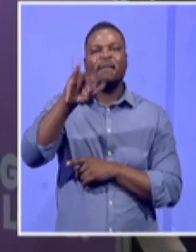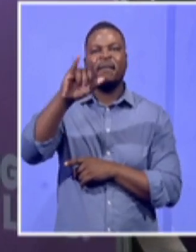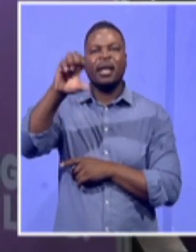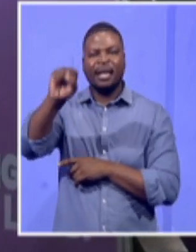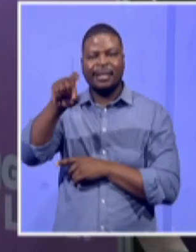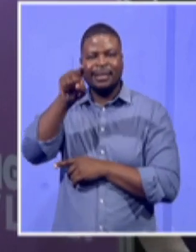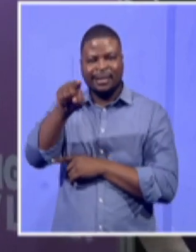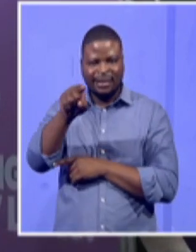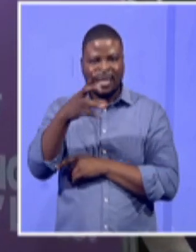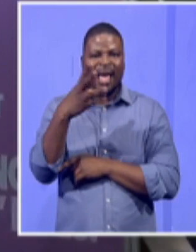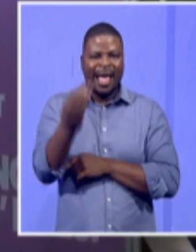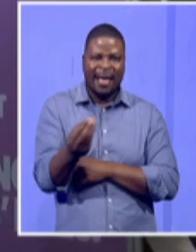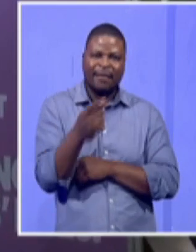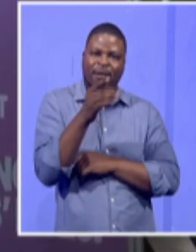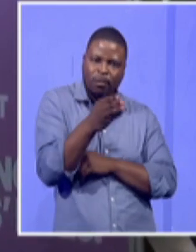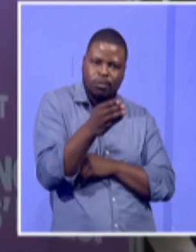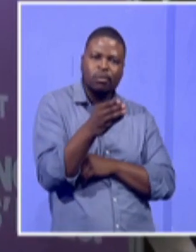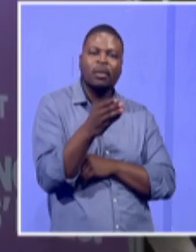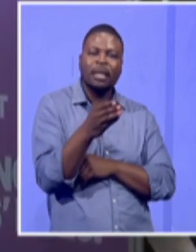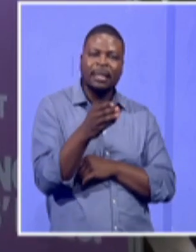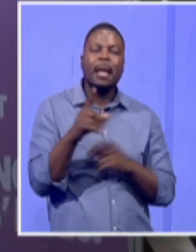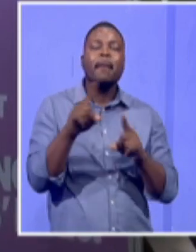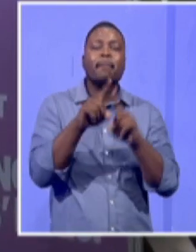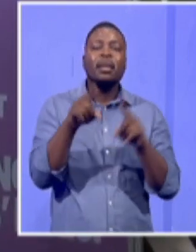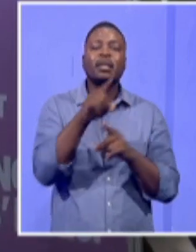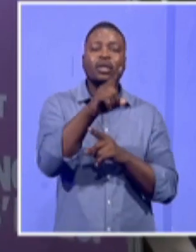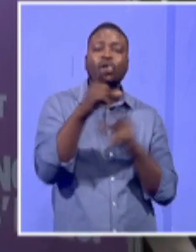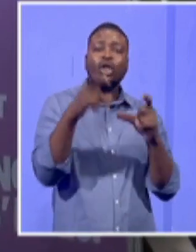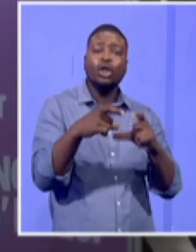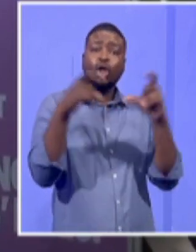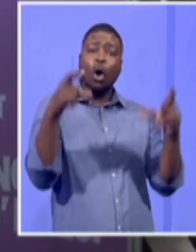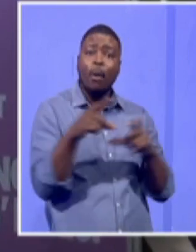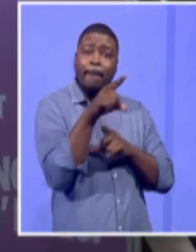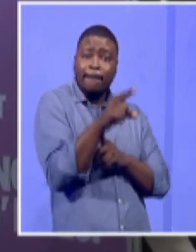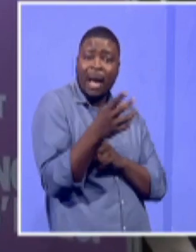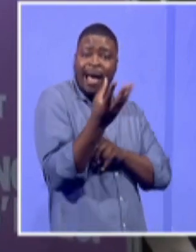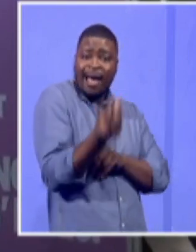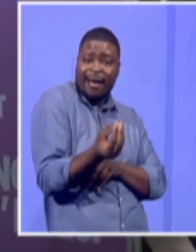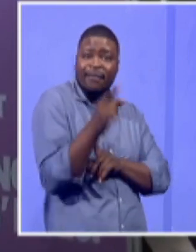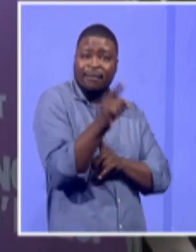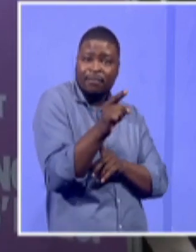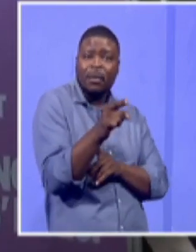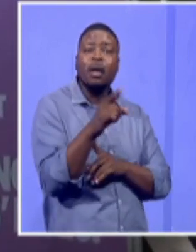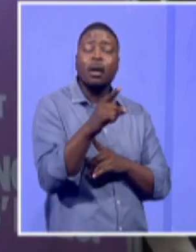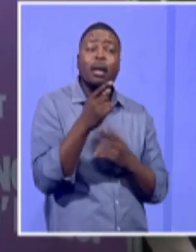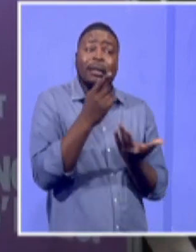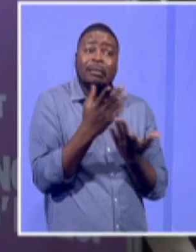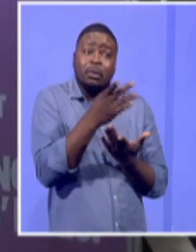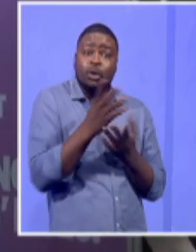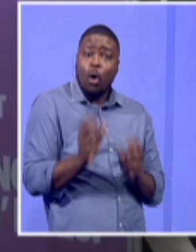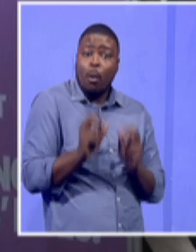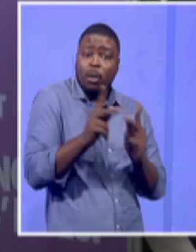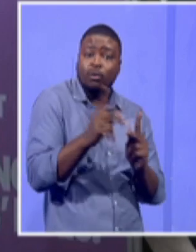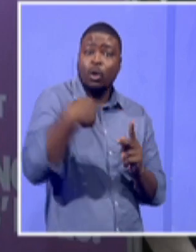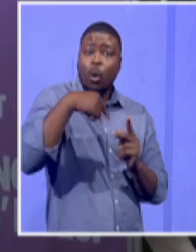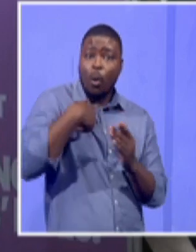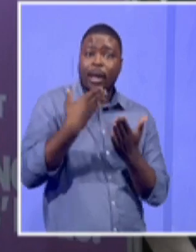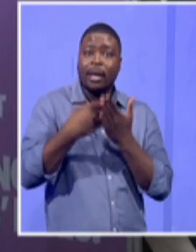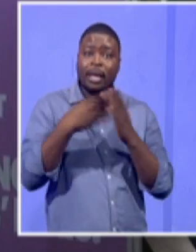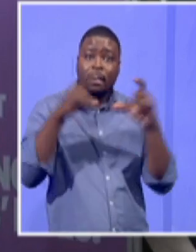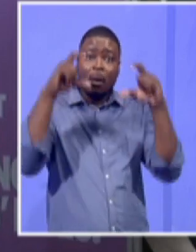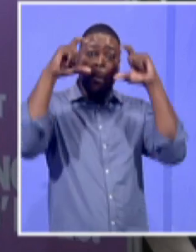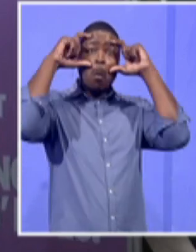in there, and one wonders if that dome itself is going to be, giving us the opportunity to put on the goggles and get